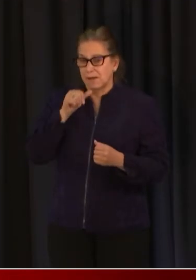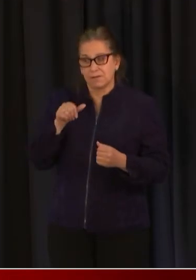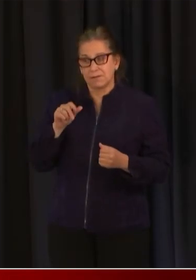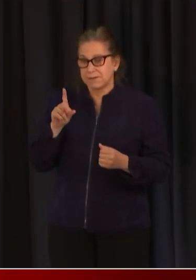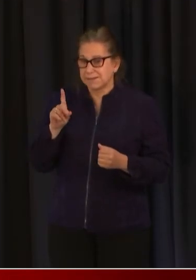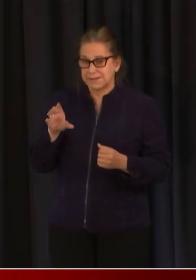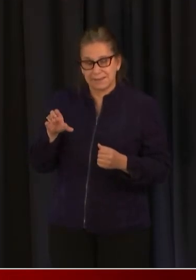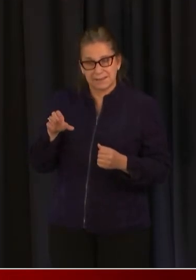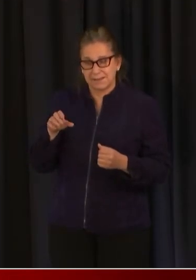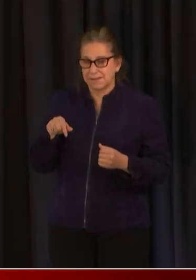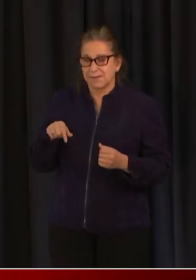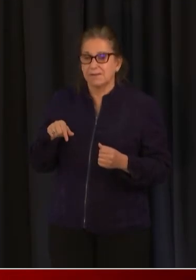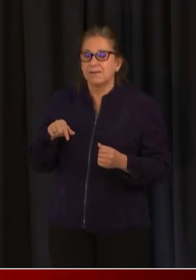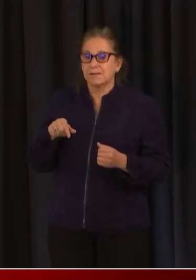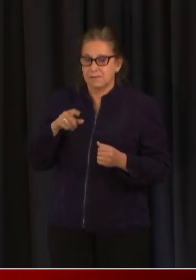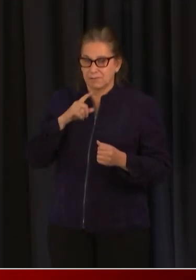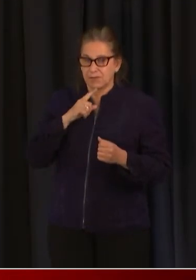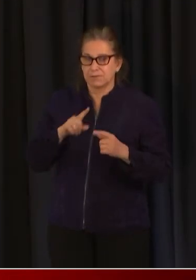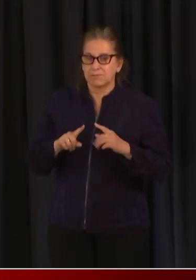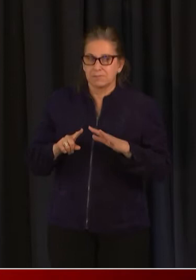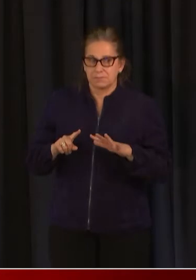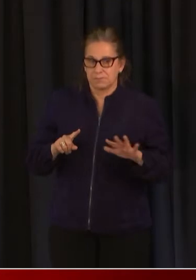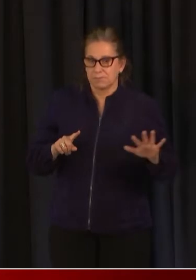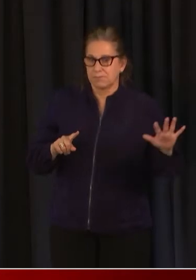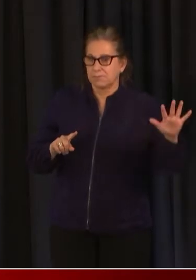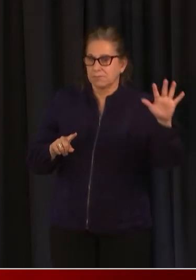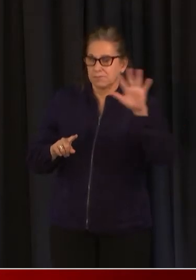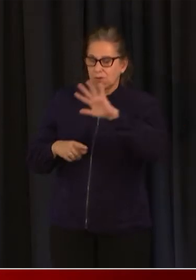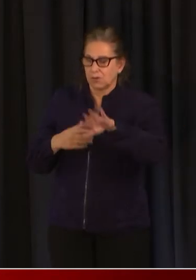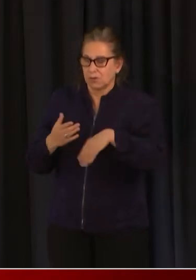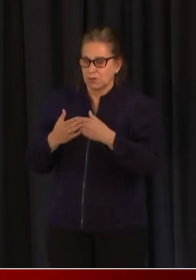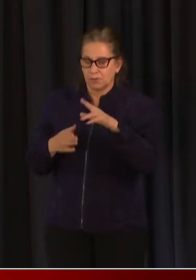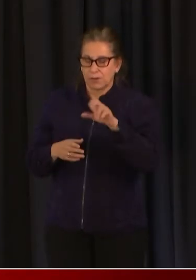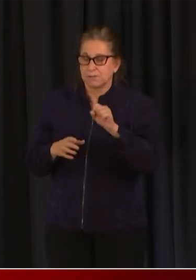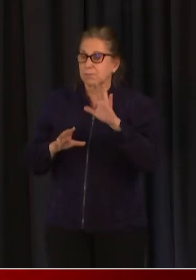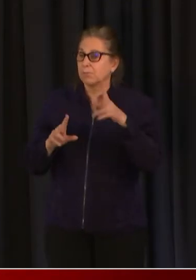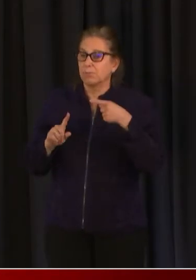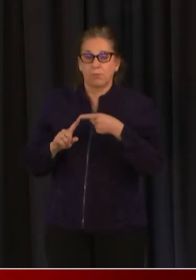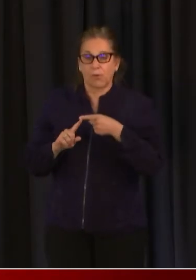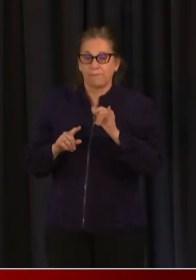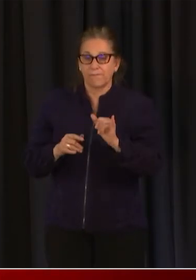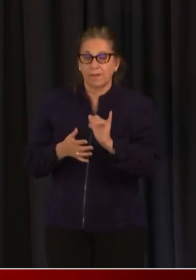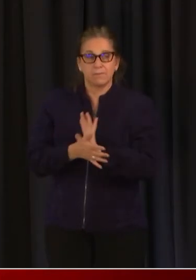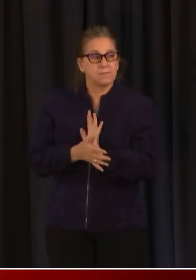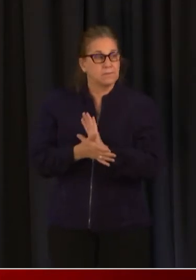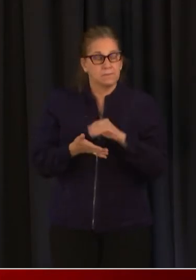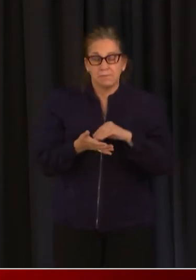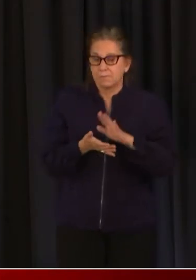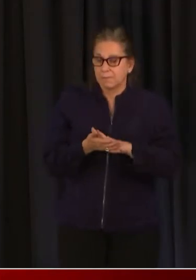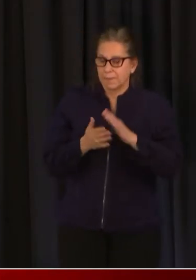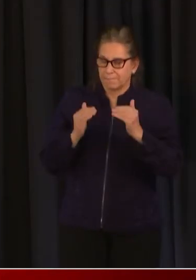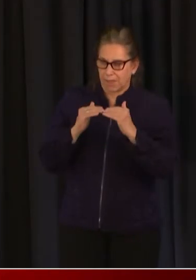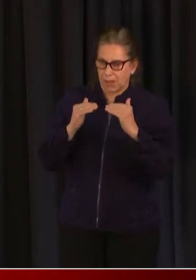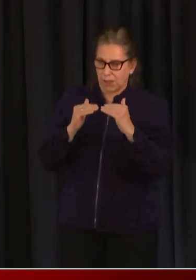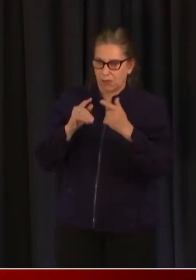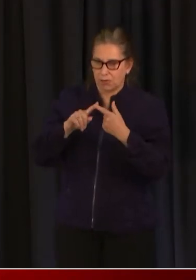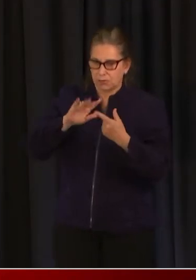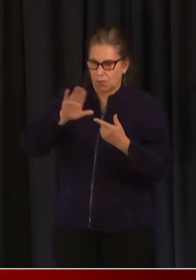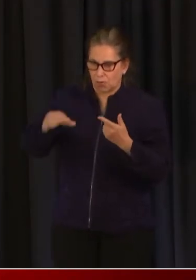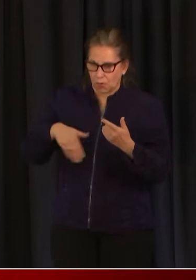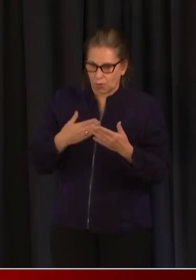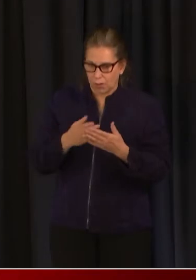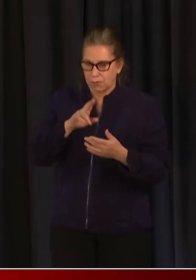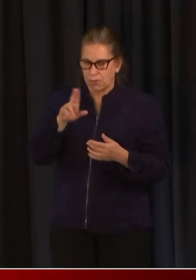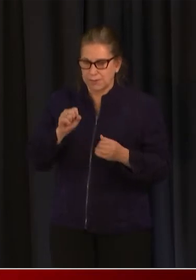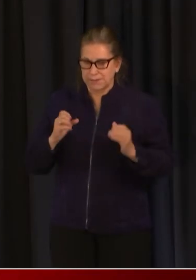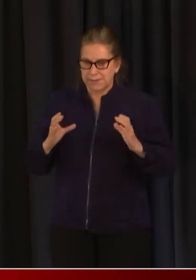that is to make sure that we're educating our fellow Americans, the constituents of those senators